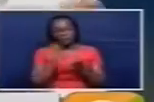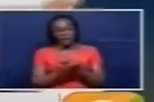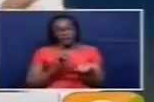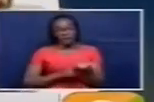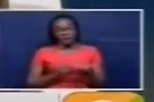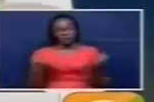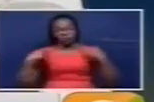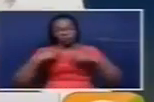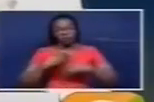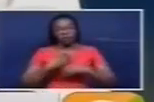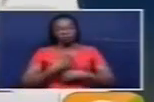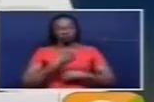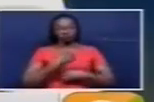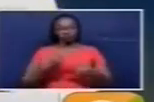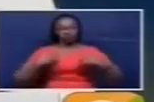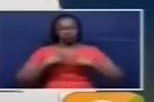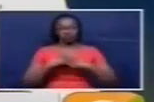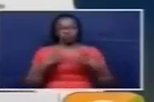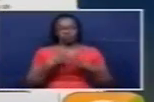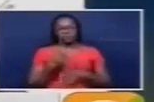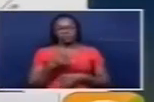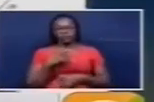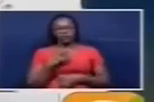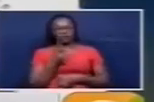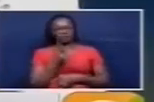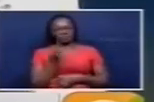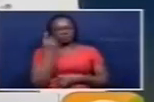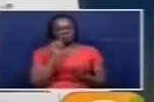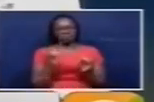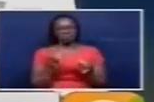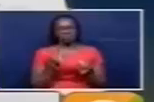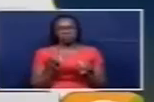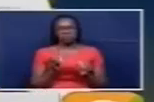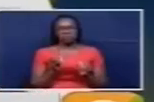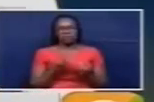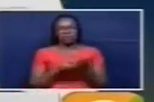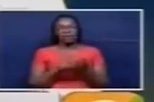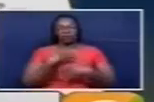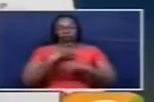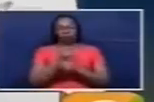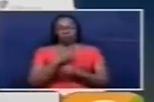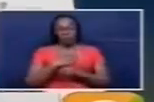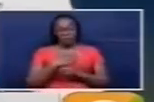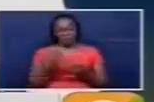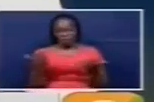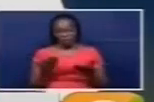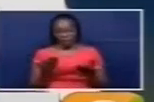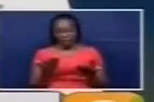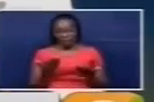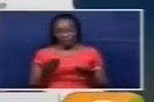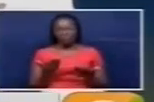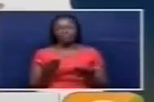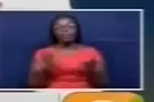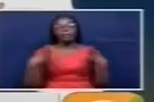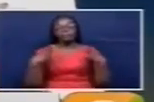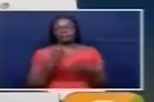making a big mistake, because you find in between the suit there are a lot of bad people in there. So my confidence lies that the power belongs to the people. People still have the